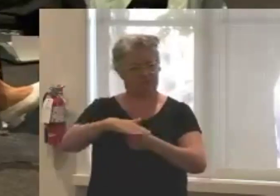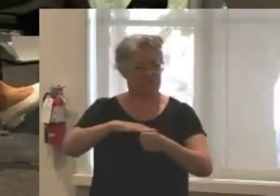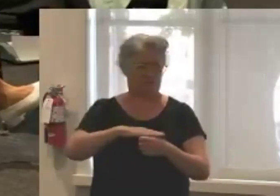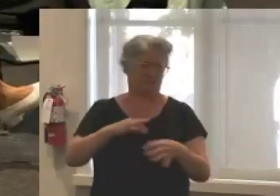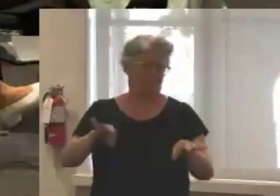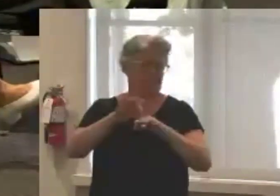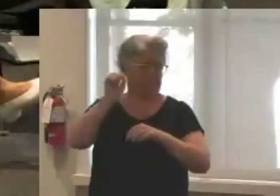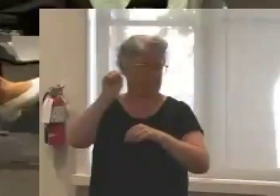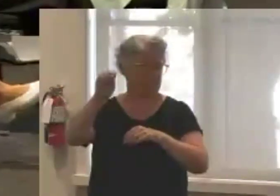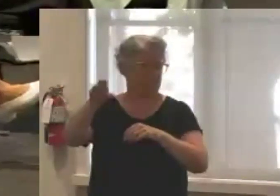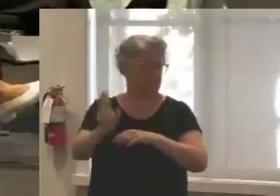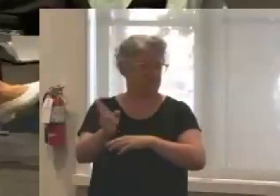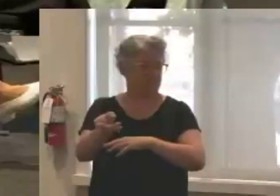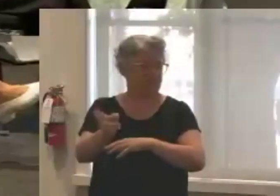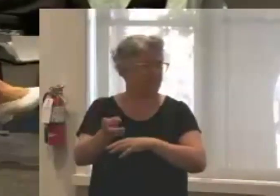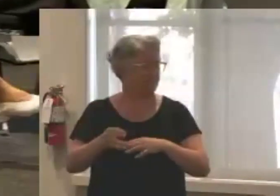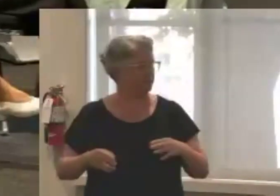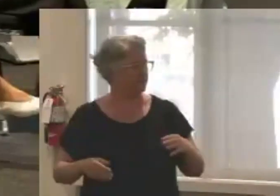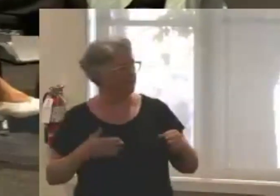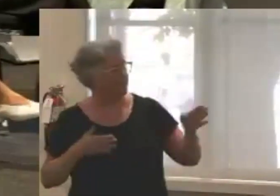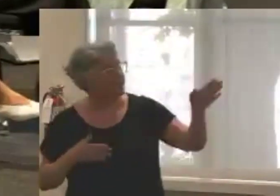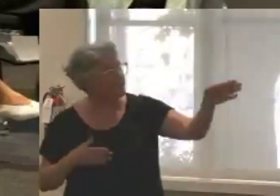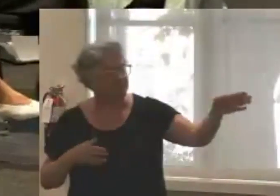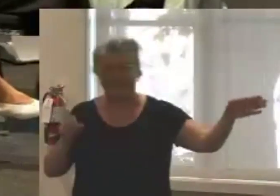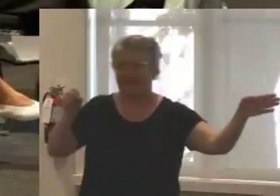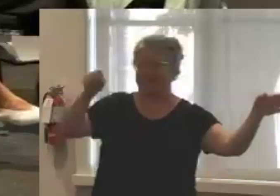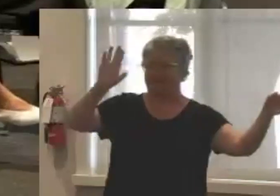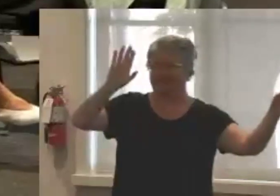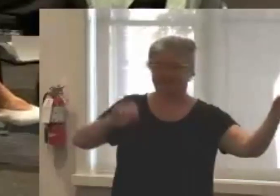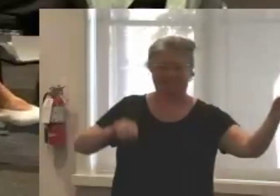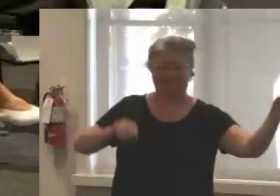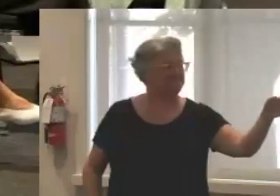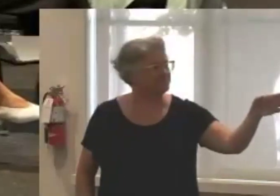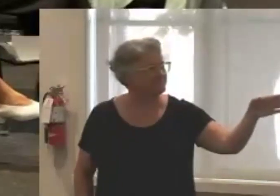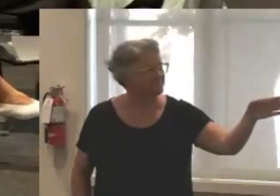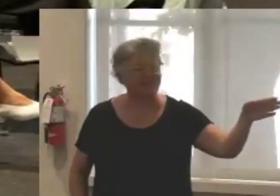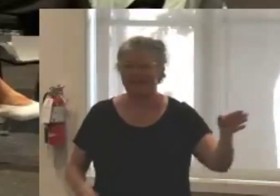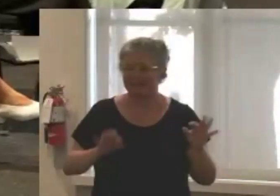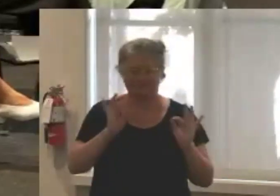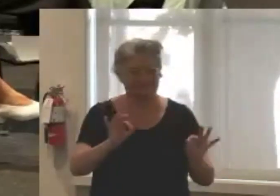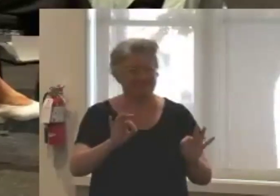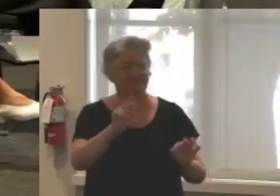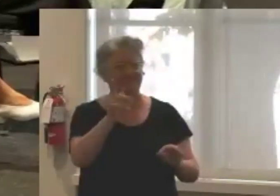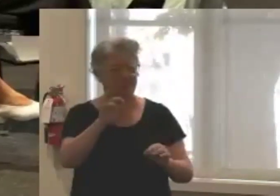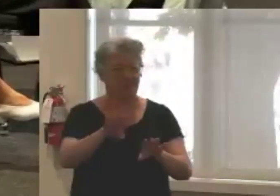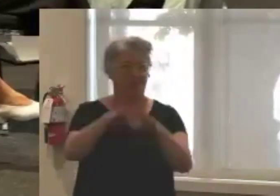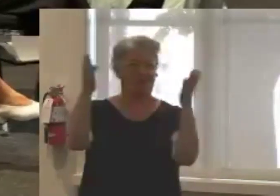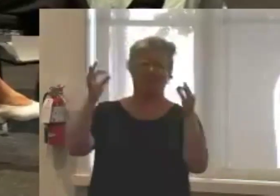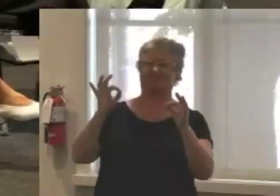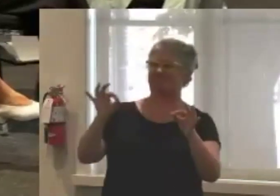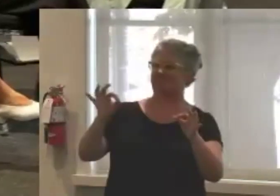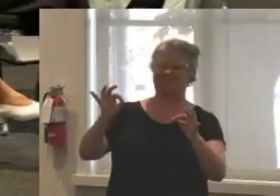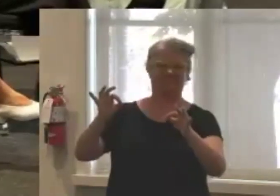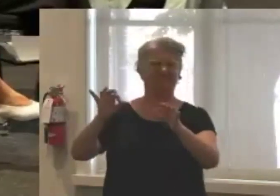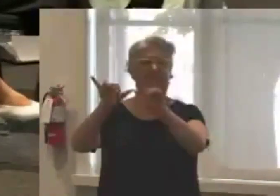want to add? Yeah. Yes. Please. I like Victor started the response that anti-oppression can